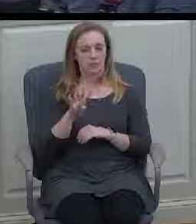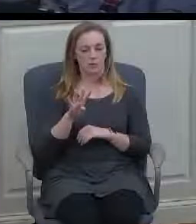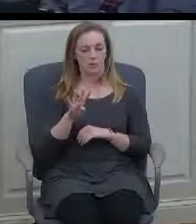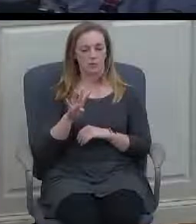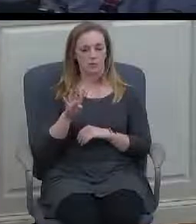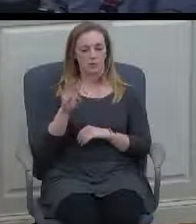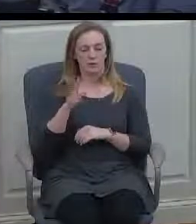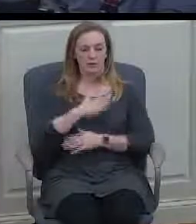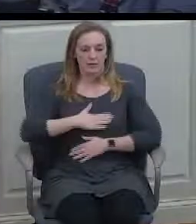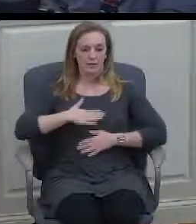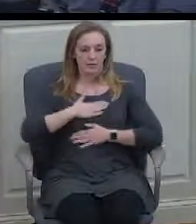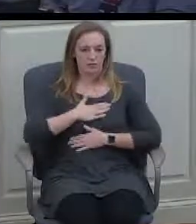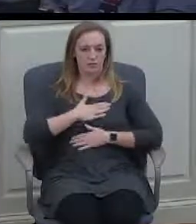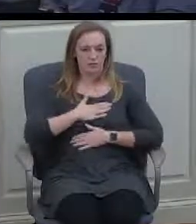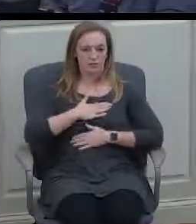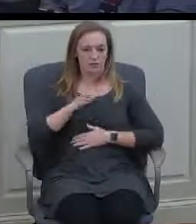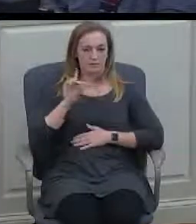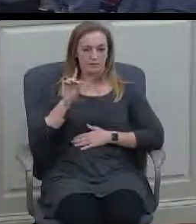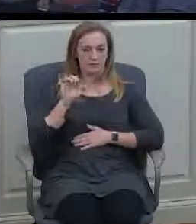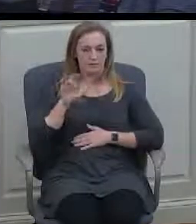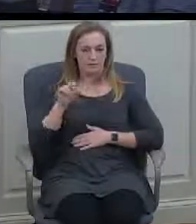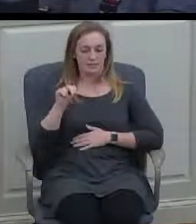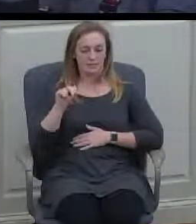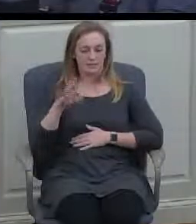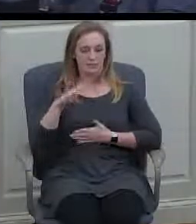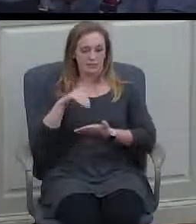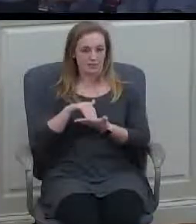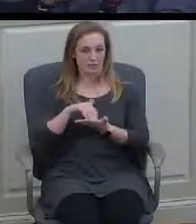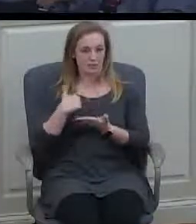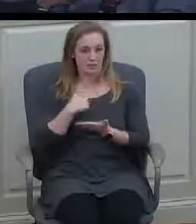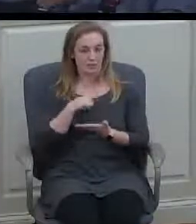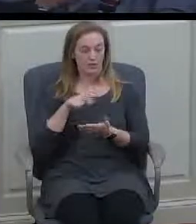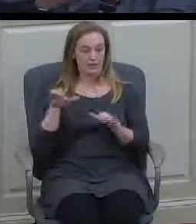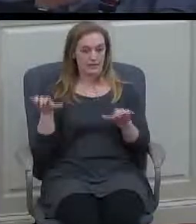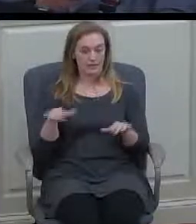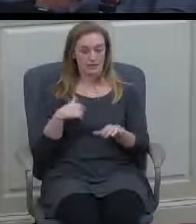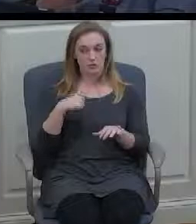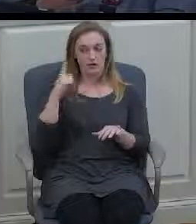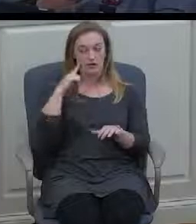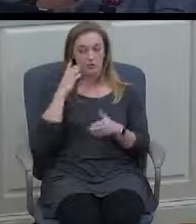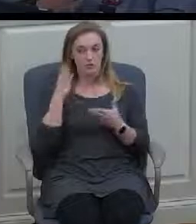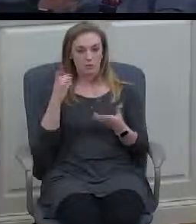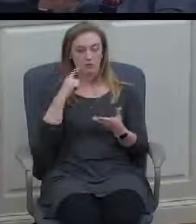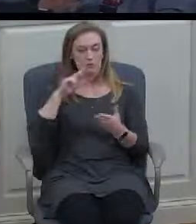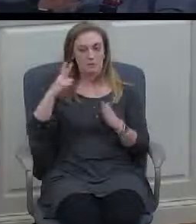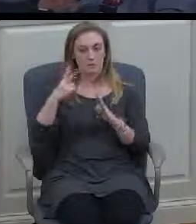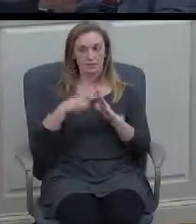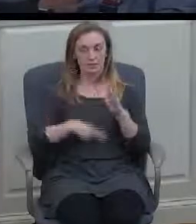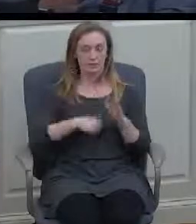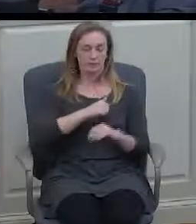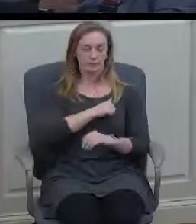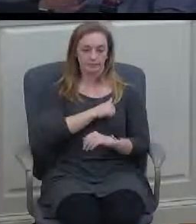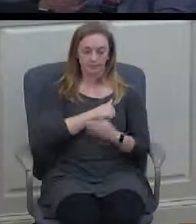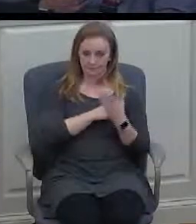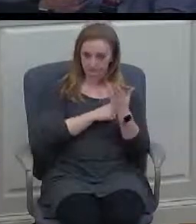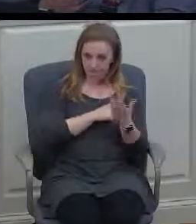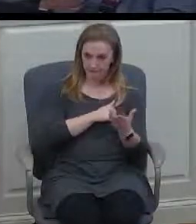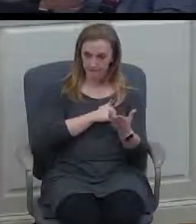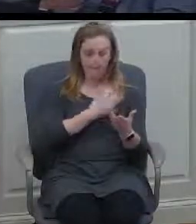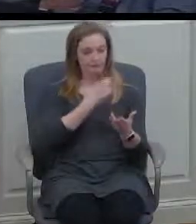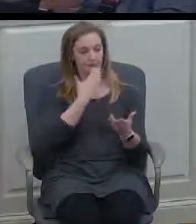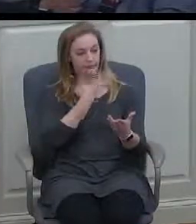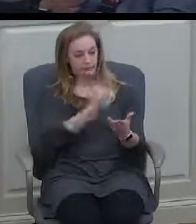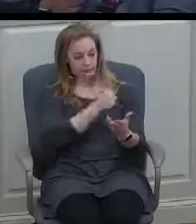Center. We need action. Do I hear a motion for the second reading? So moved? Thank you,